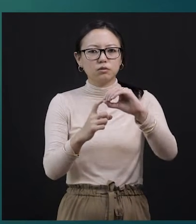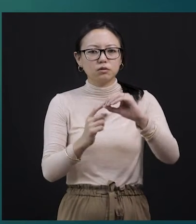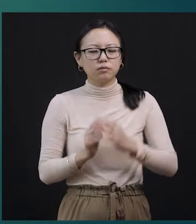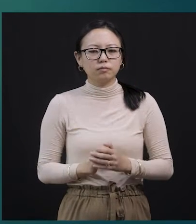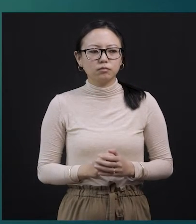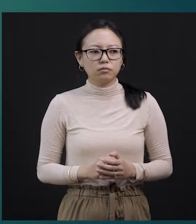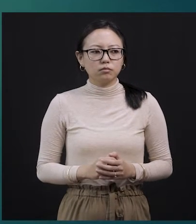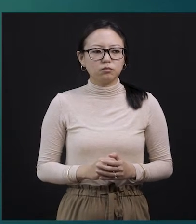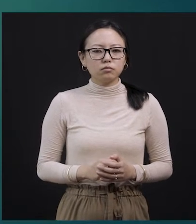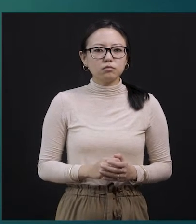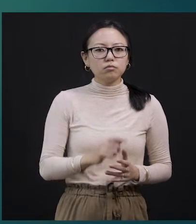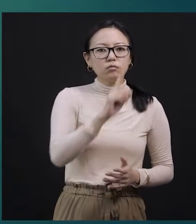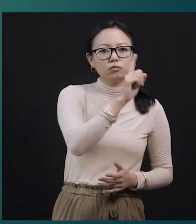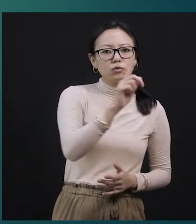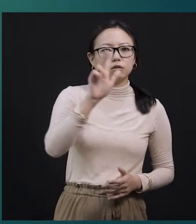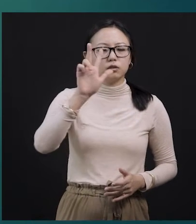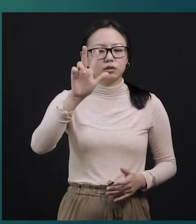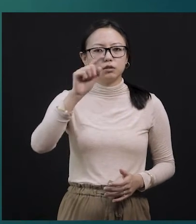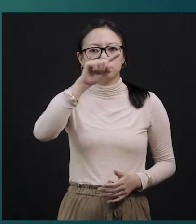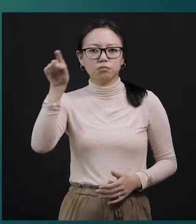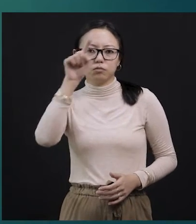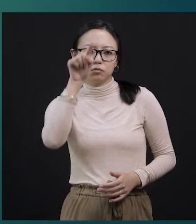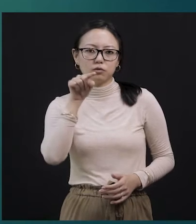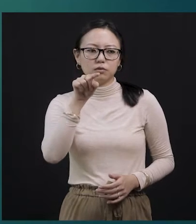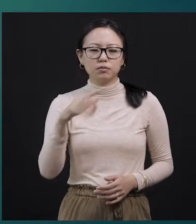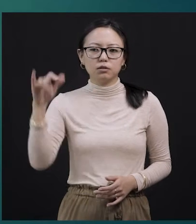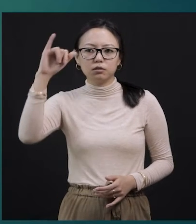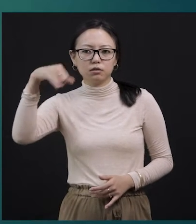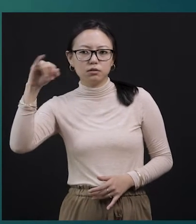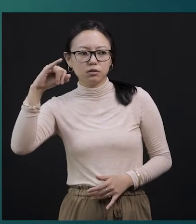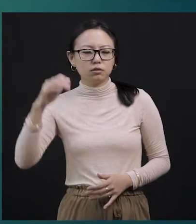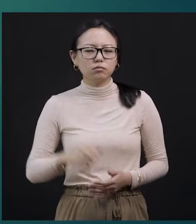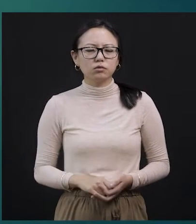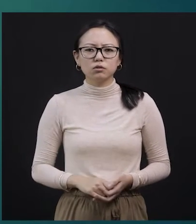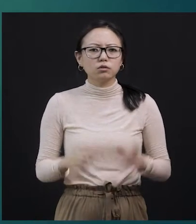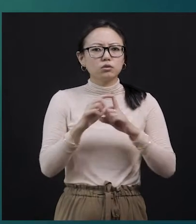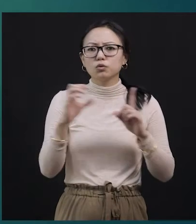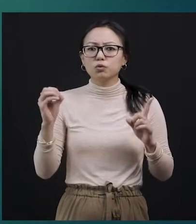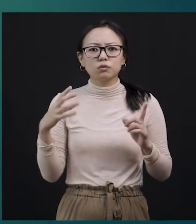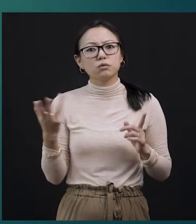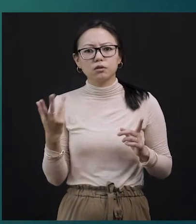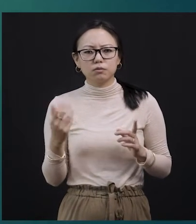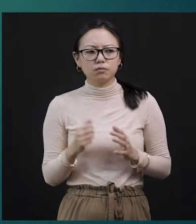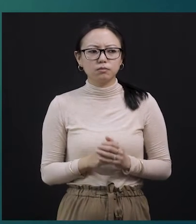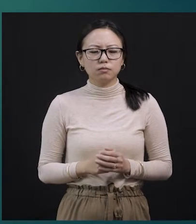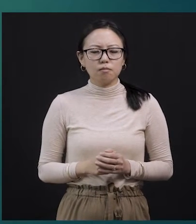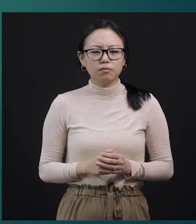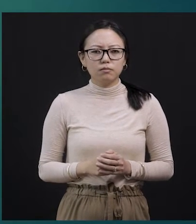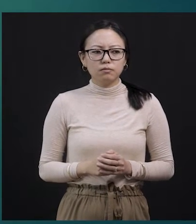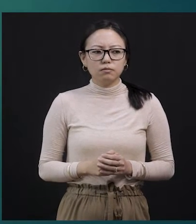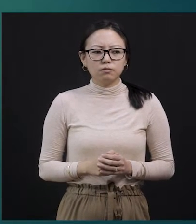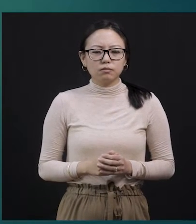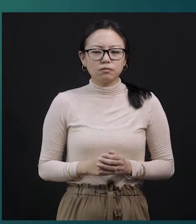18 divided by 6. All right. So, how you need to do this is that, okay, students,